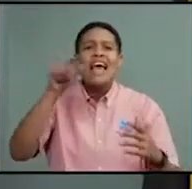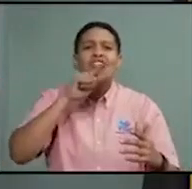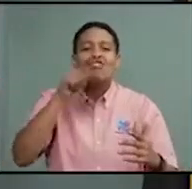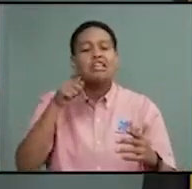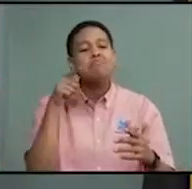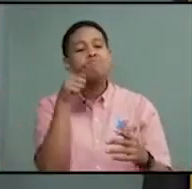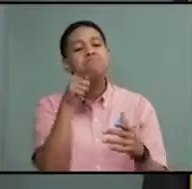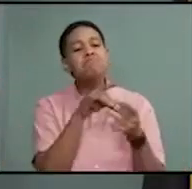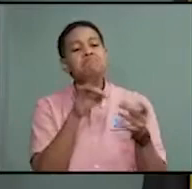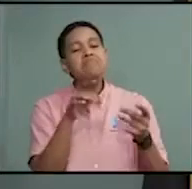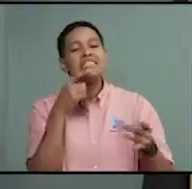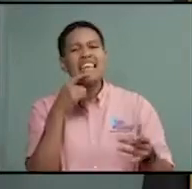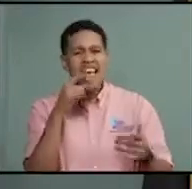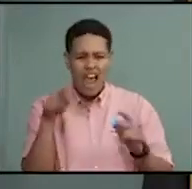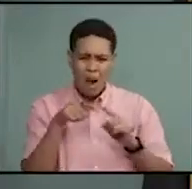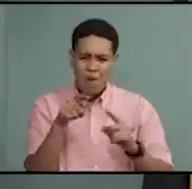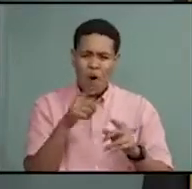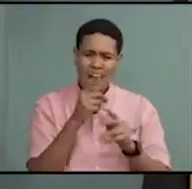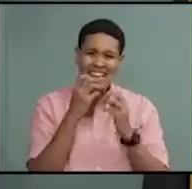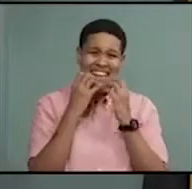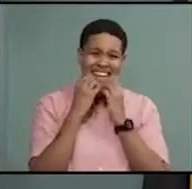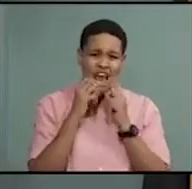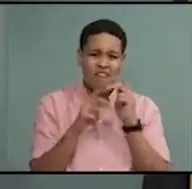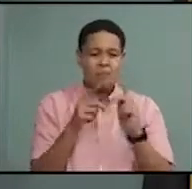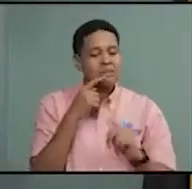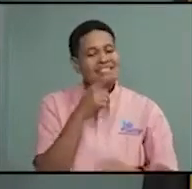pontificate about the care of the people.